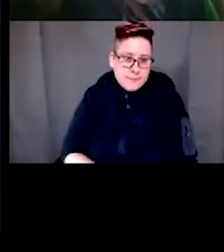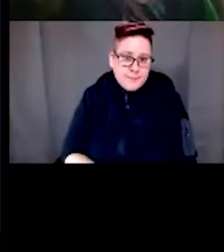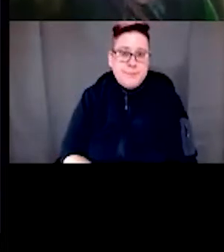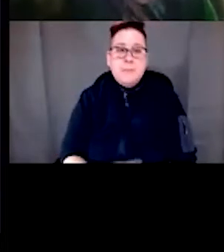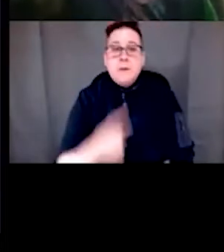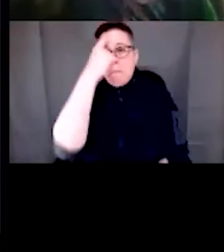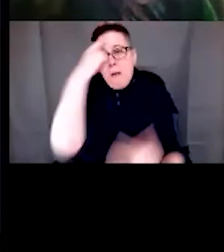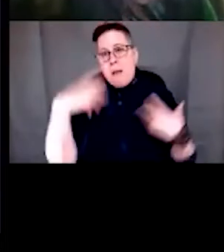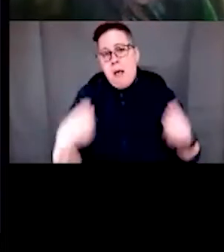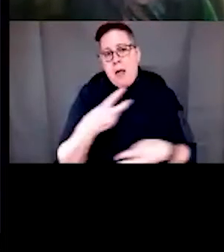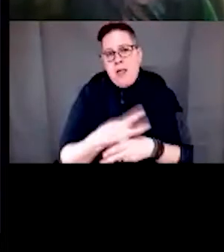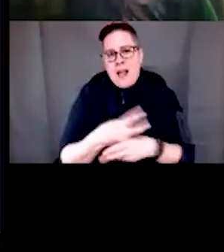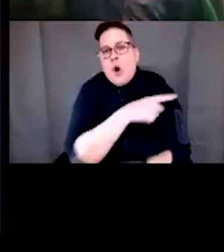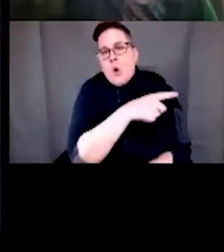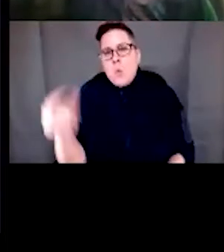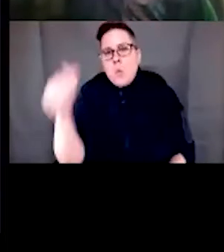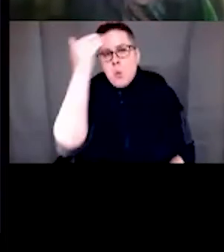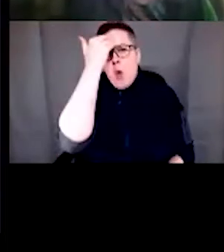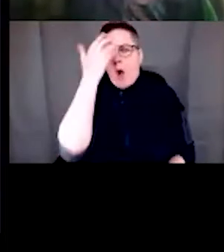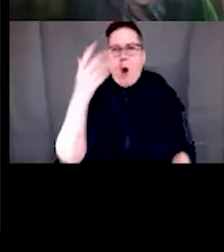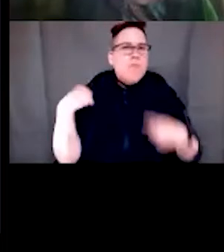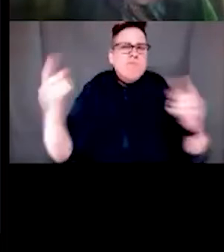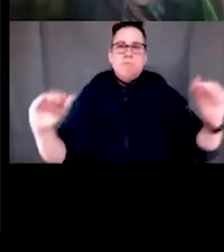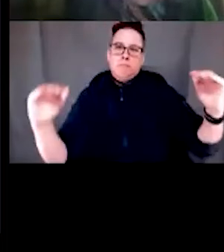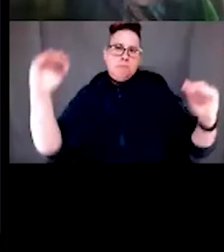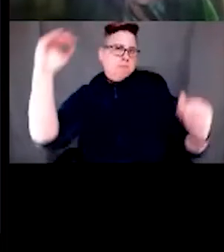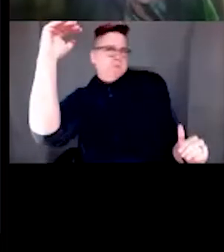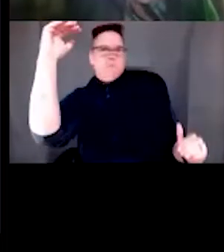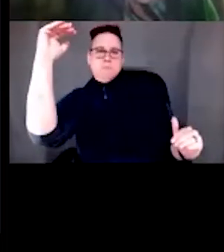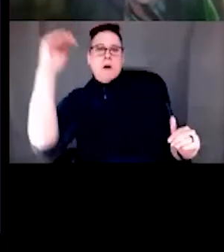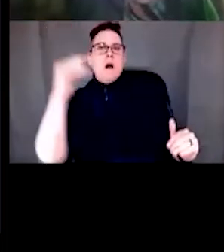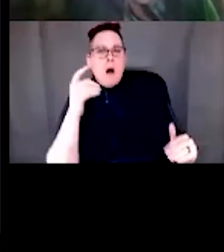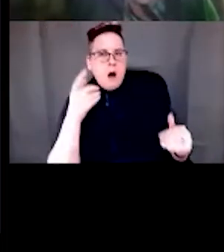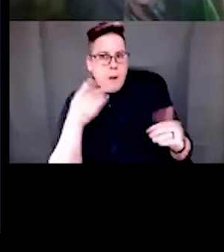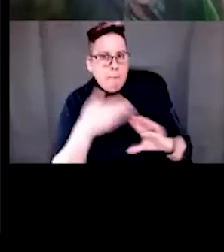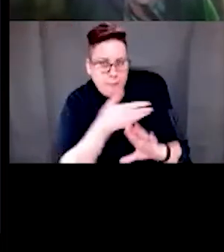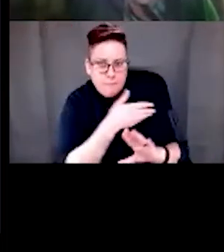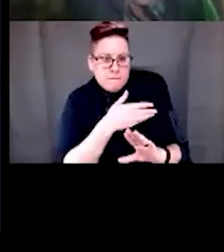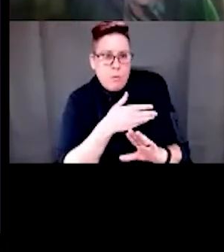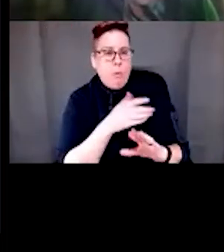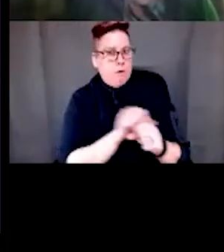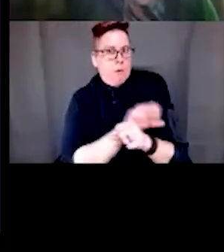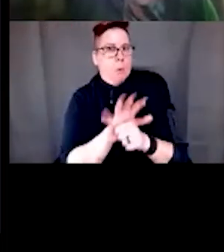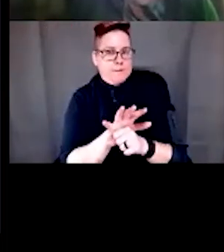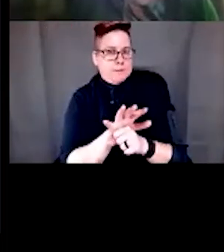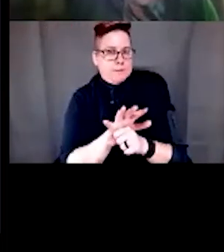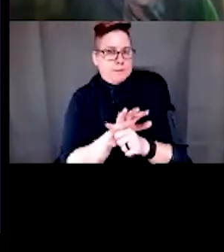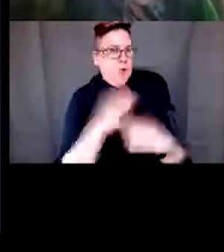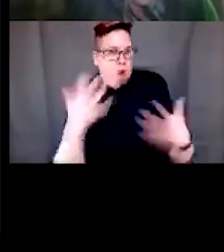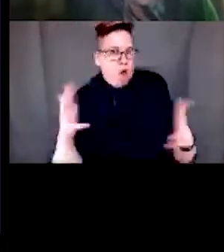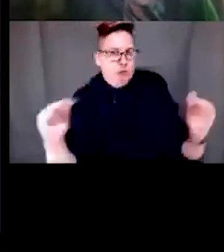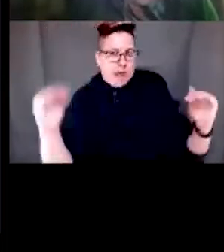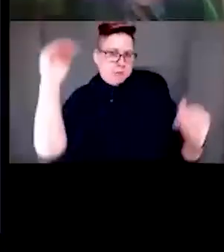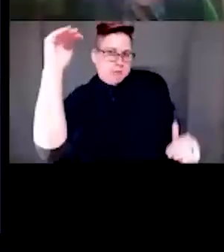care, as you all know, was severely inequitable before the pandemic. And